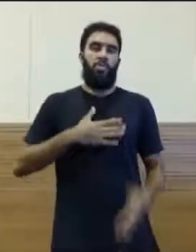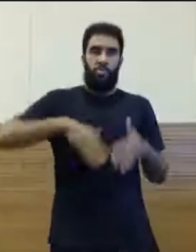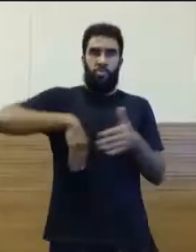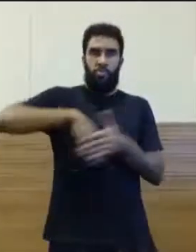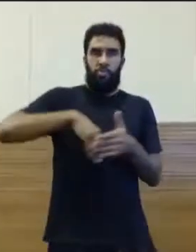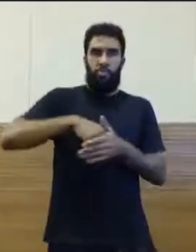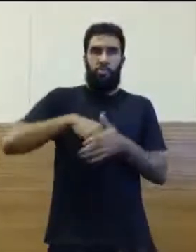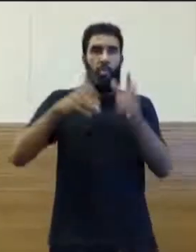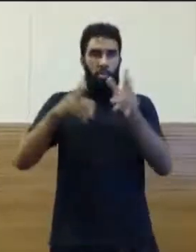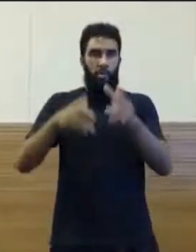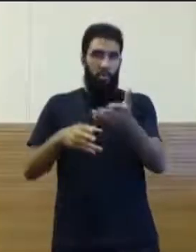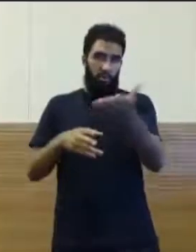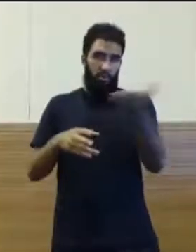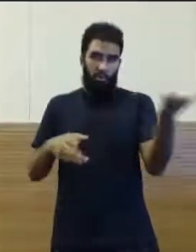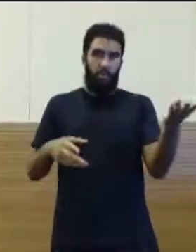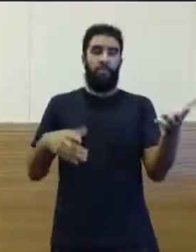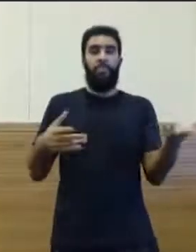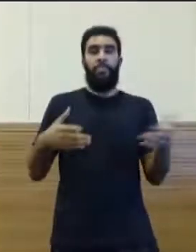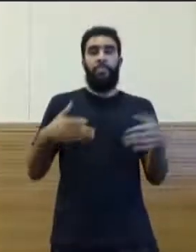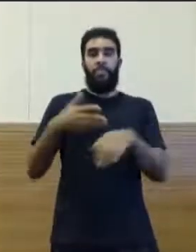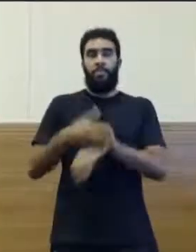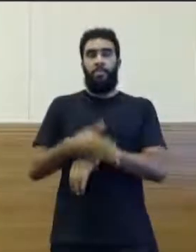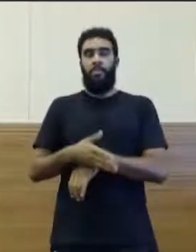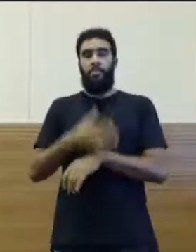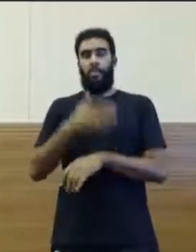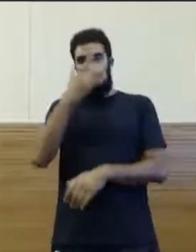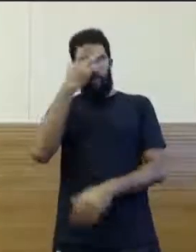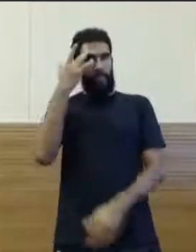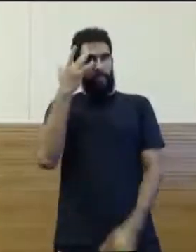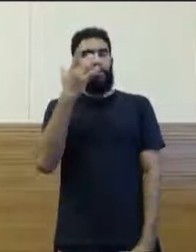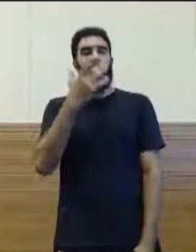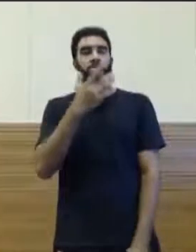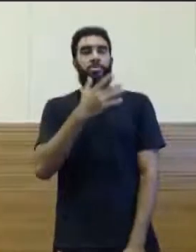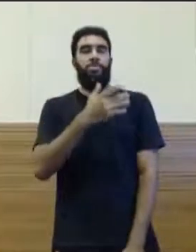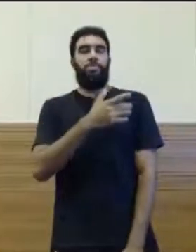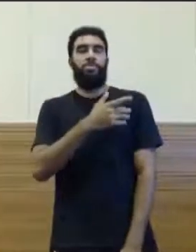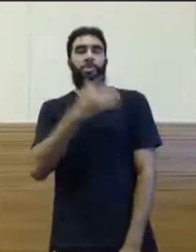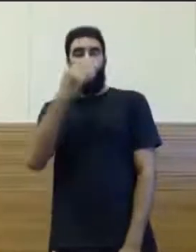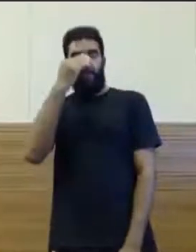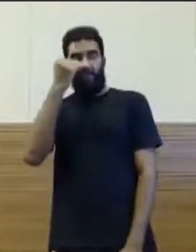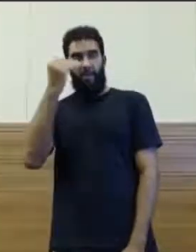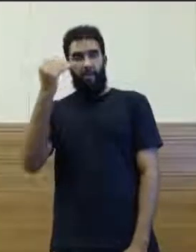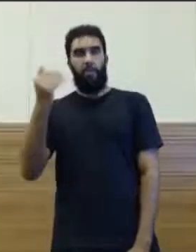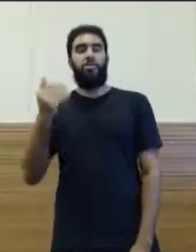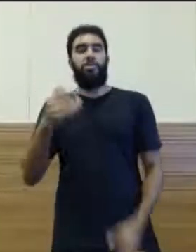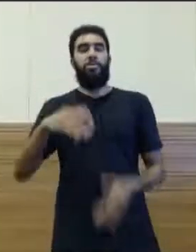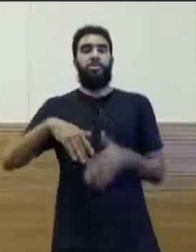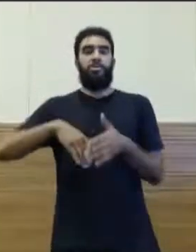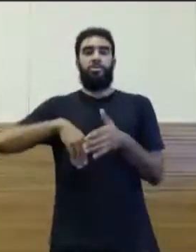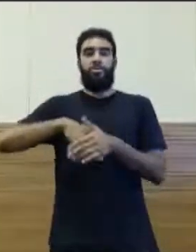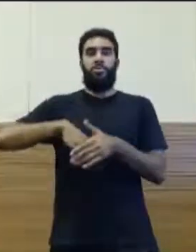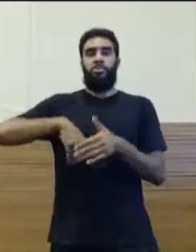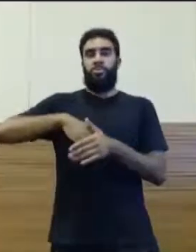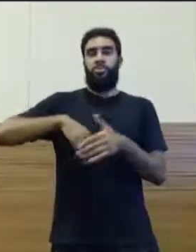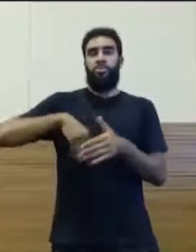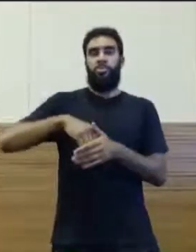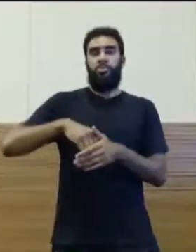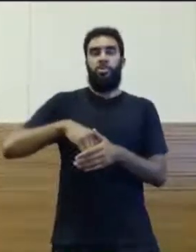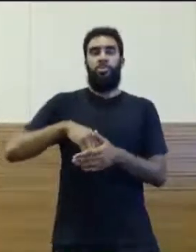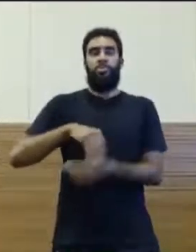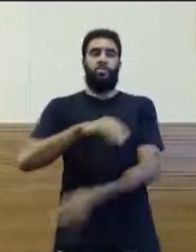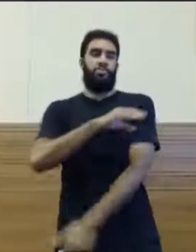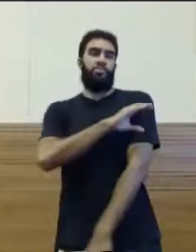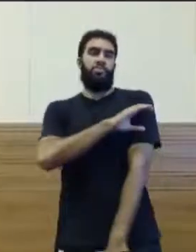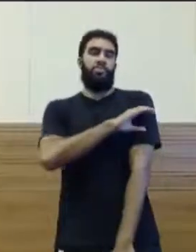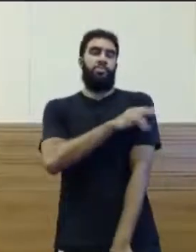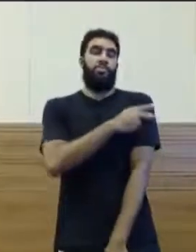Uruguay is very much into soccer, like yourselves. So the